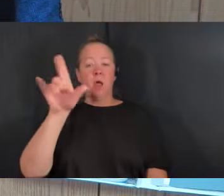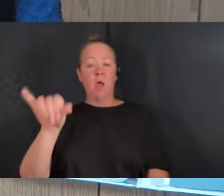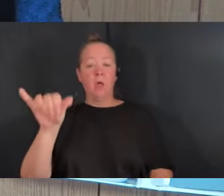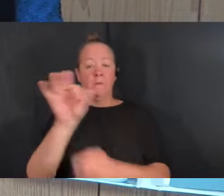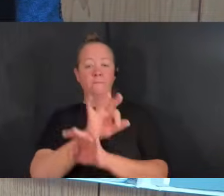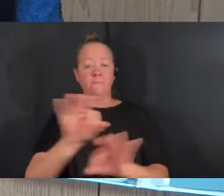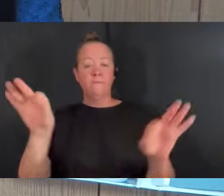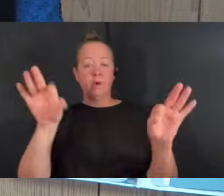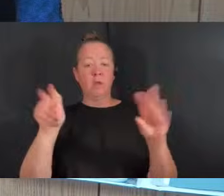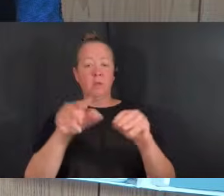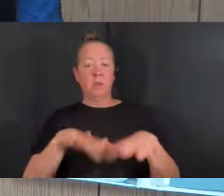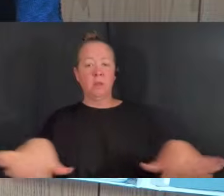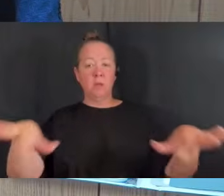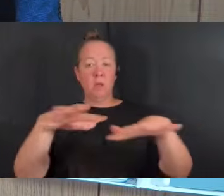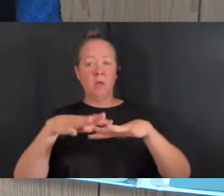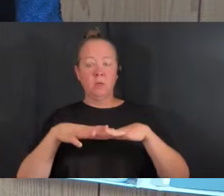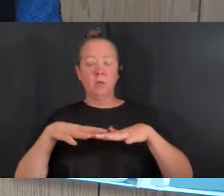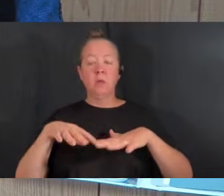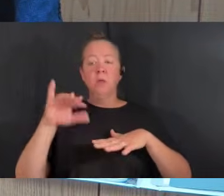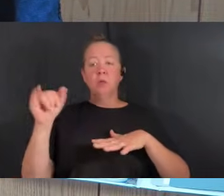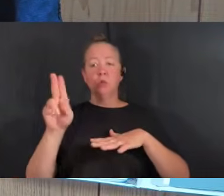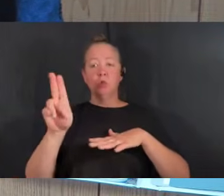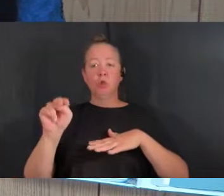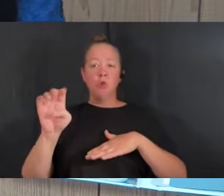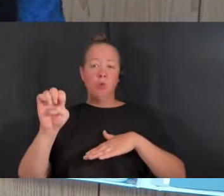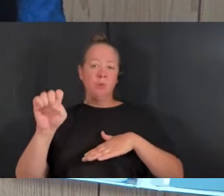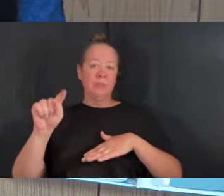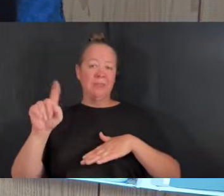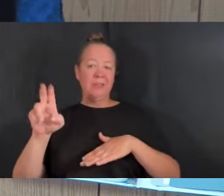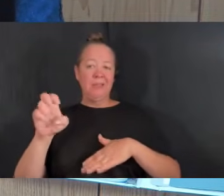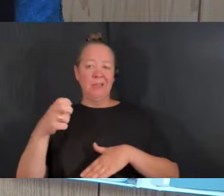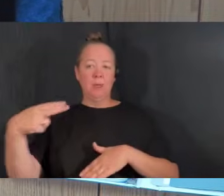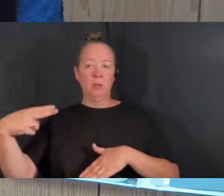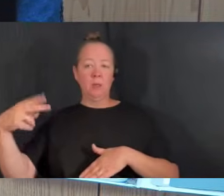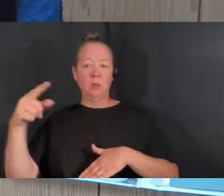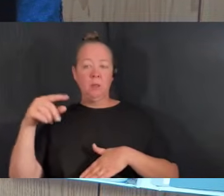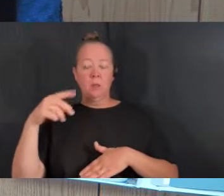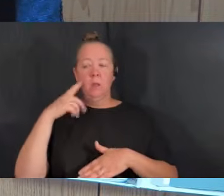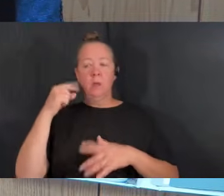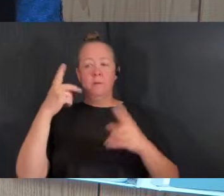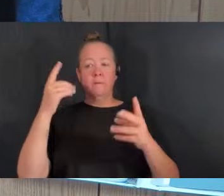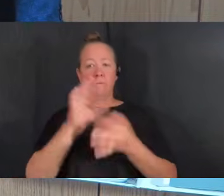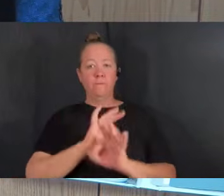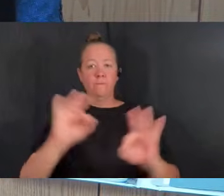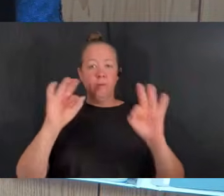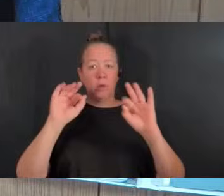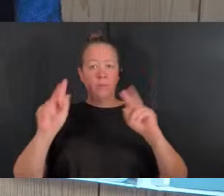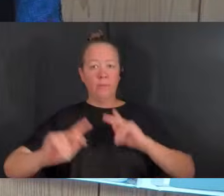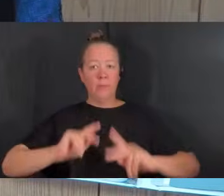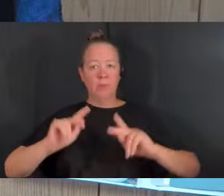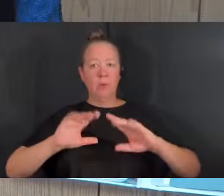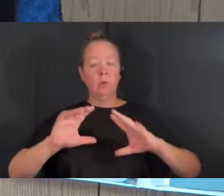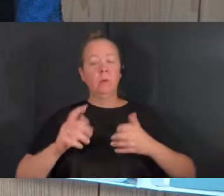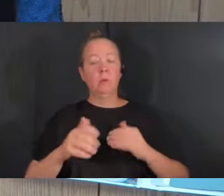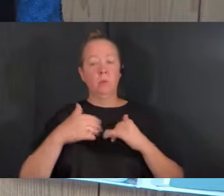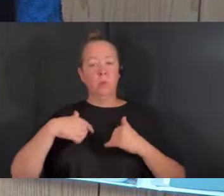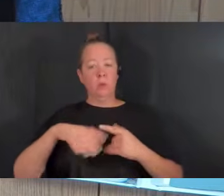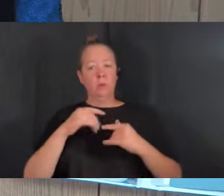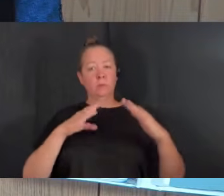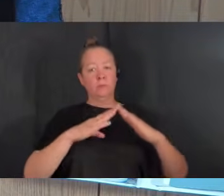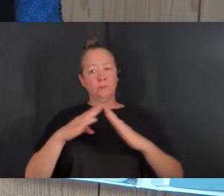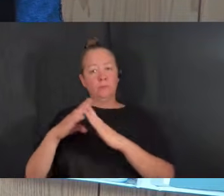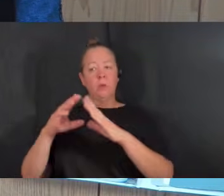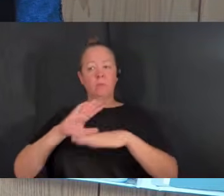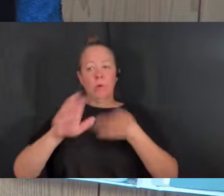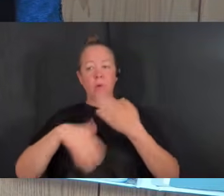the land. Juneteenth freed the people. Whereas our country is made up of people from all nationalities who are